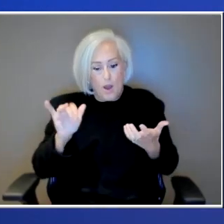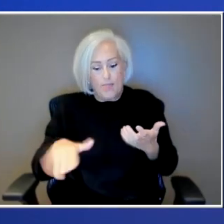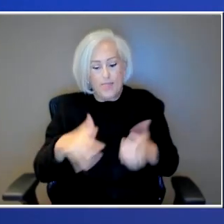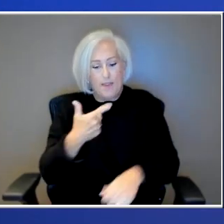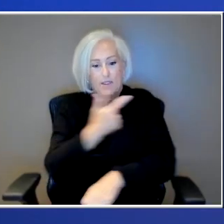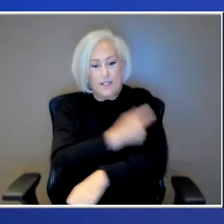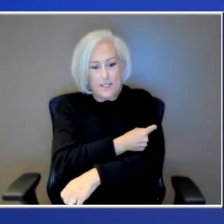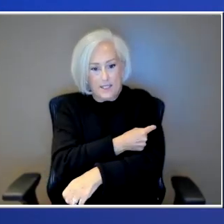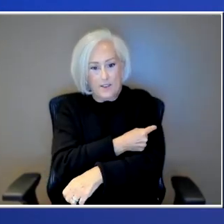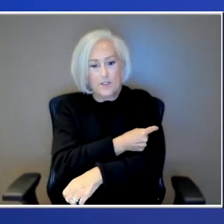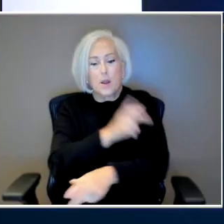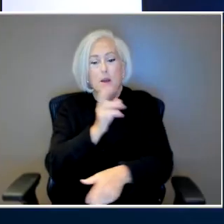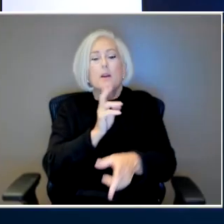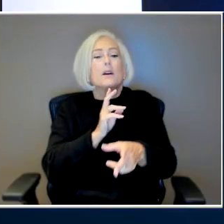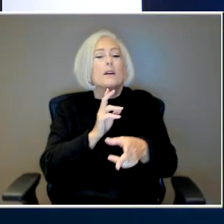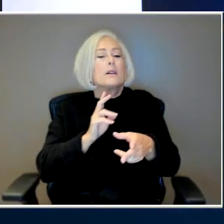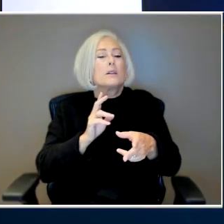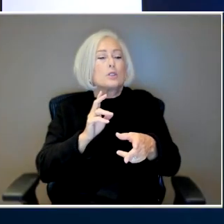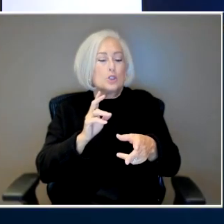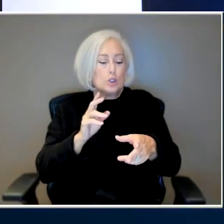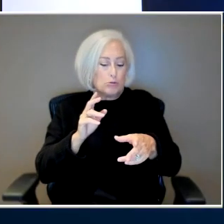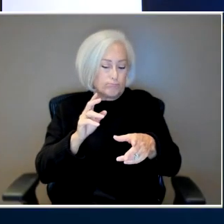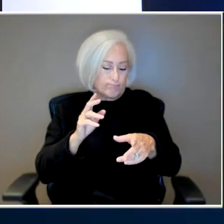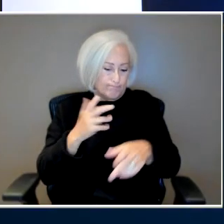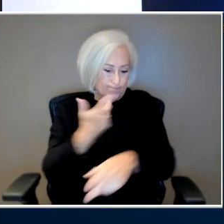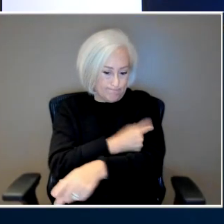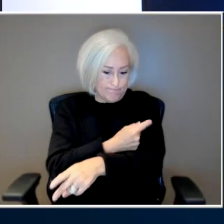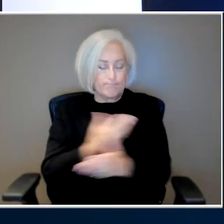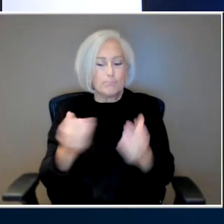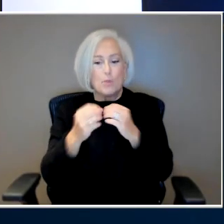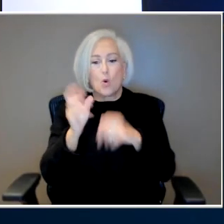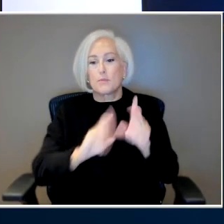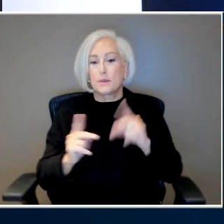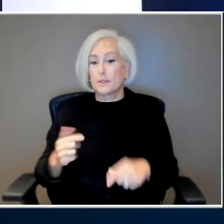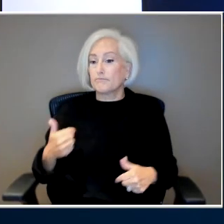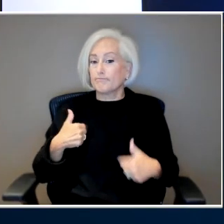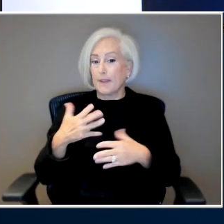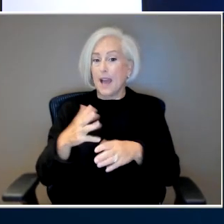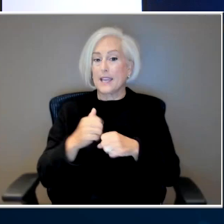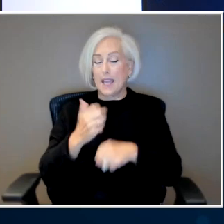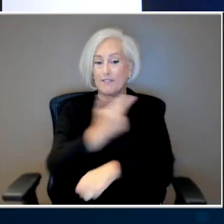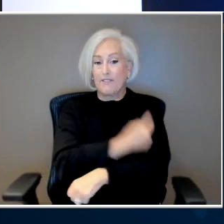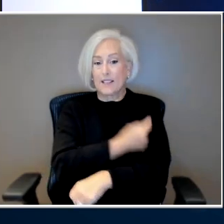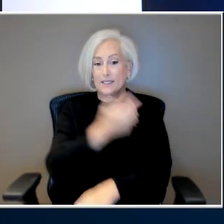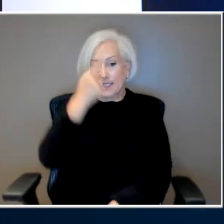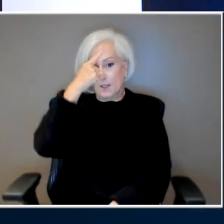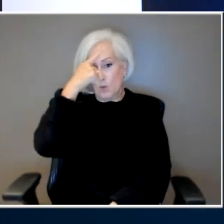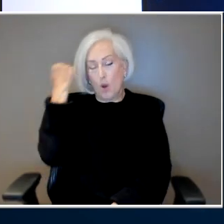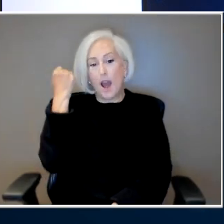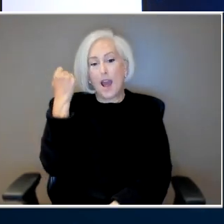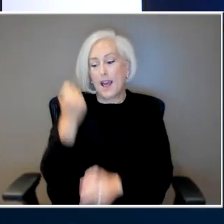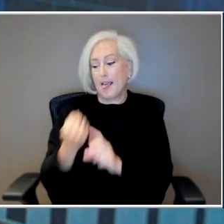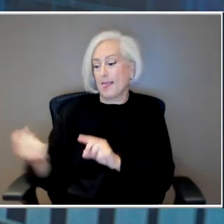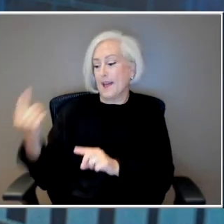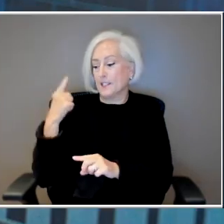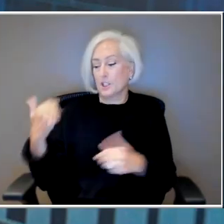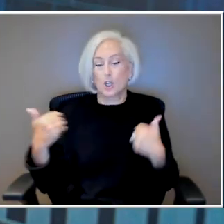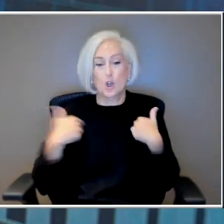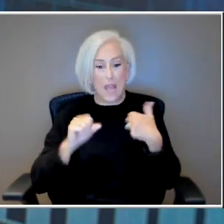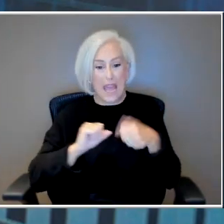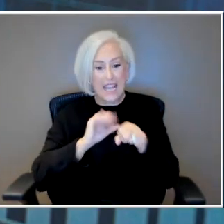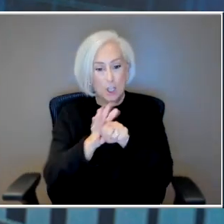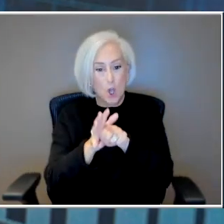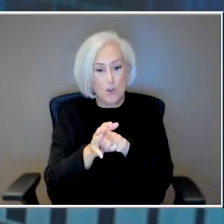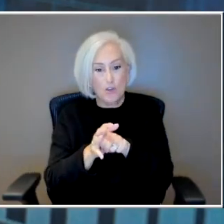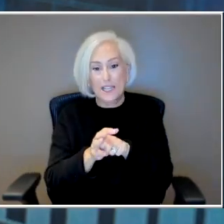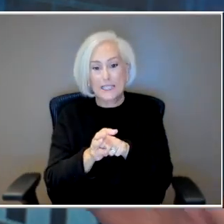number to be much greater than it is. I got vaccinated. I'm really glad I do, because when I had COVID last year, I'll tell